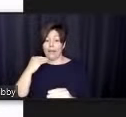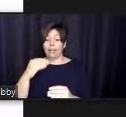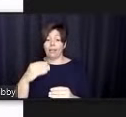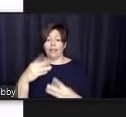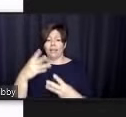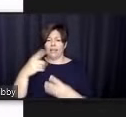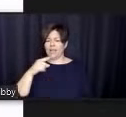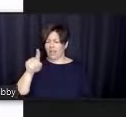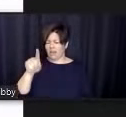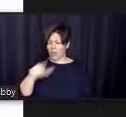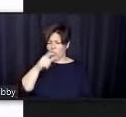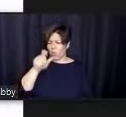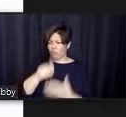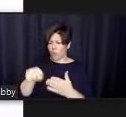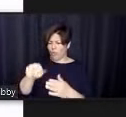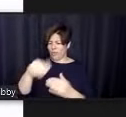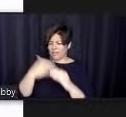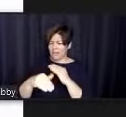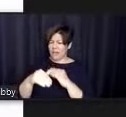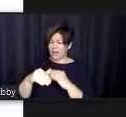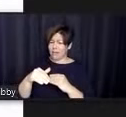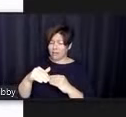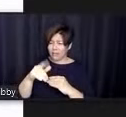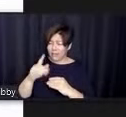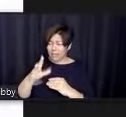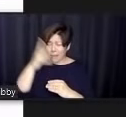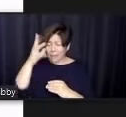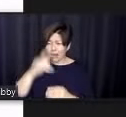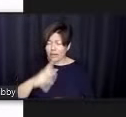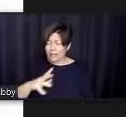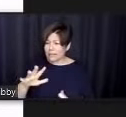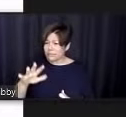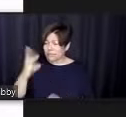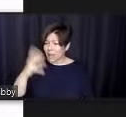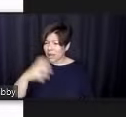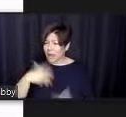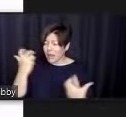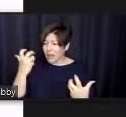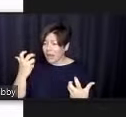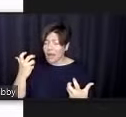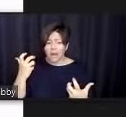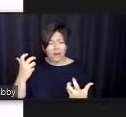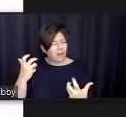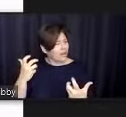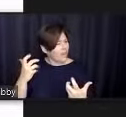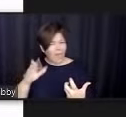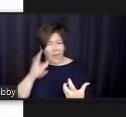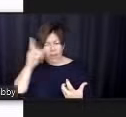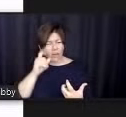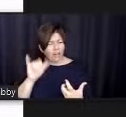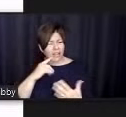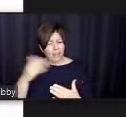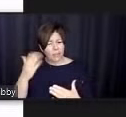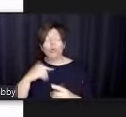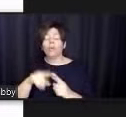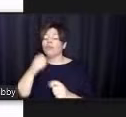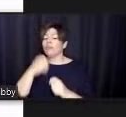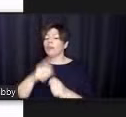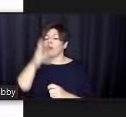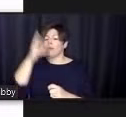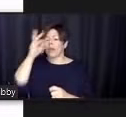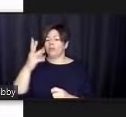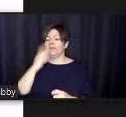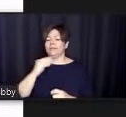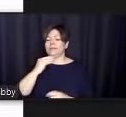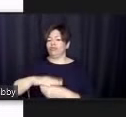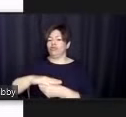who wrote this email? This is not the parent I knew. So just be compassionate, realizing that parents are stressed. Parents are trying to figure out